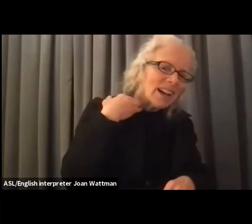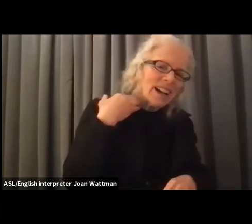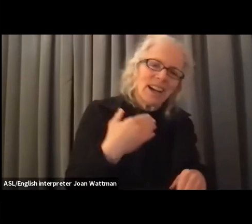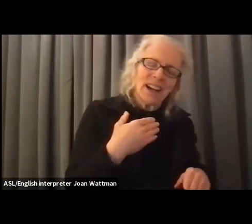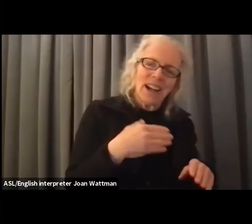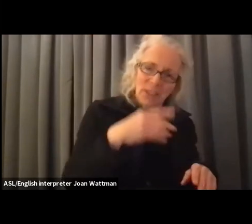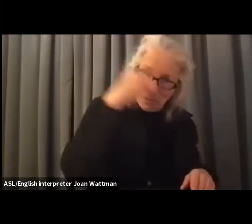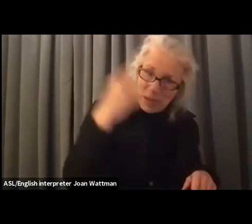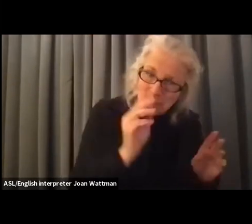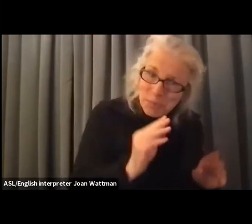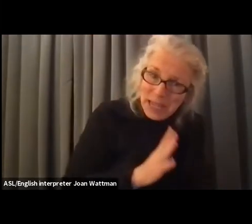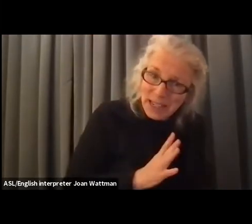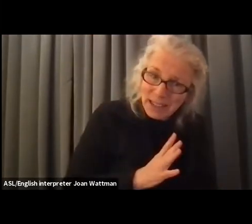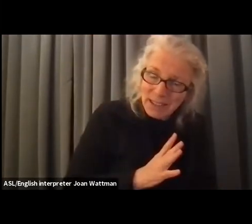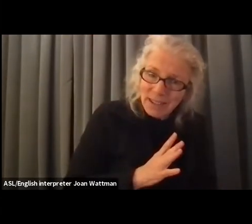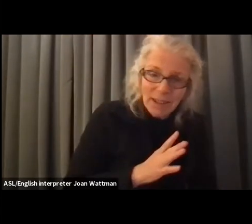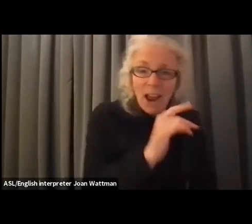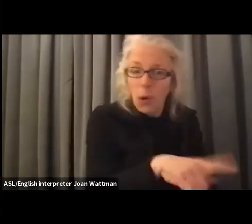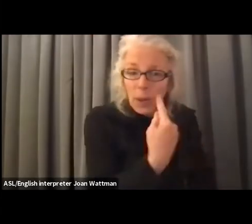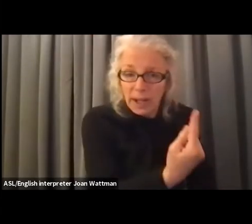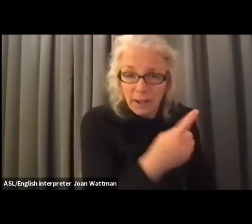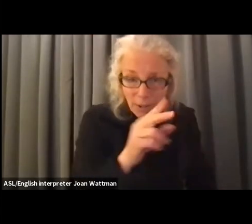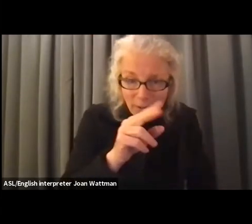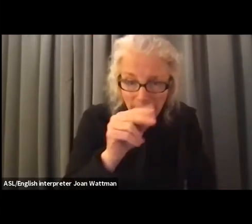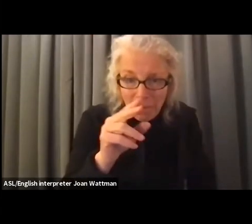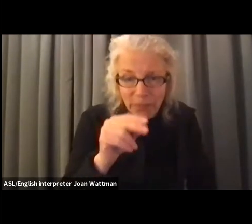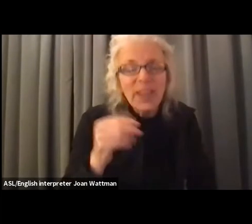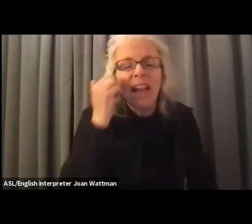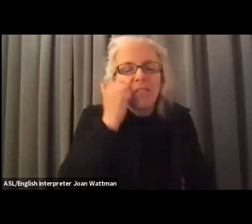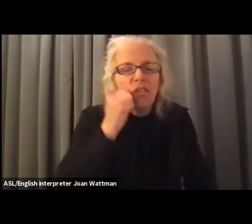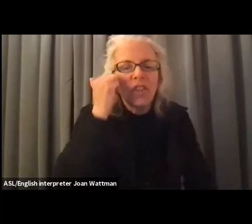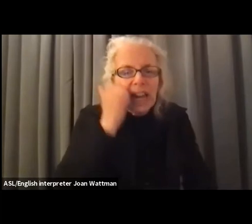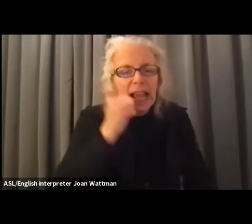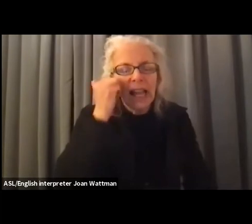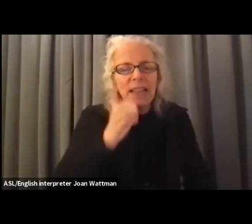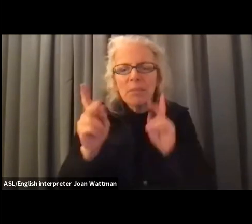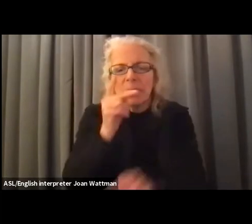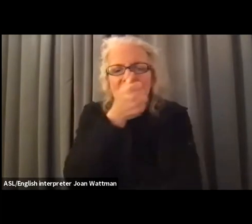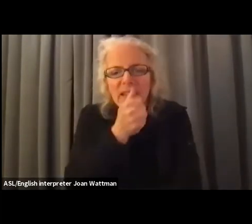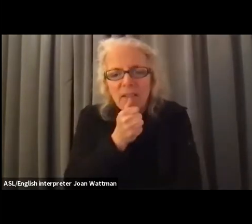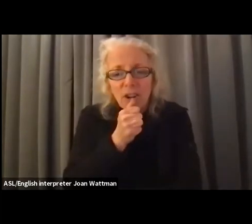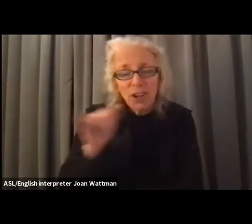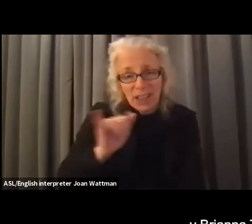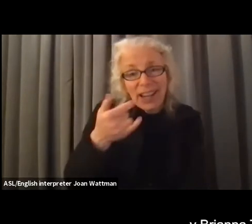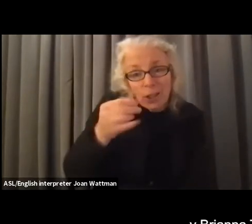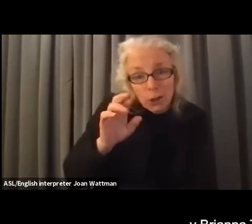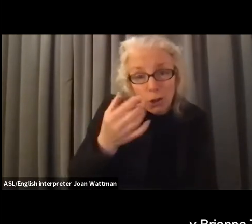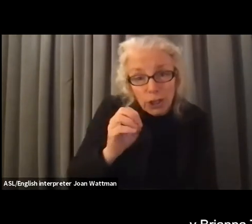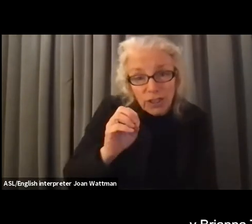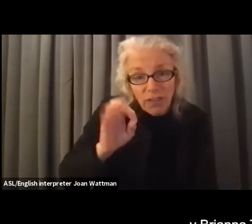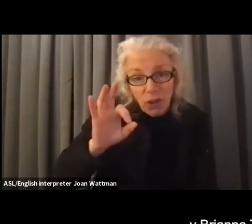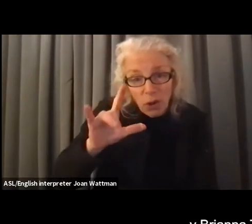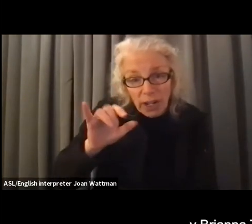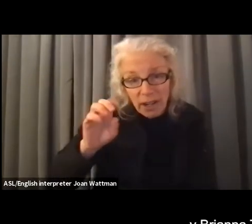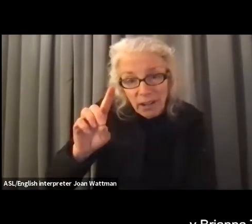on a Black man's back, but it is in fact the daily violence that people like George Floyd and Breonna Taylor and